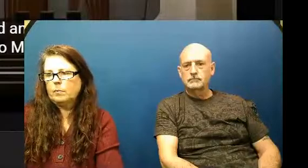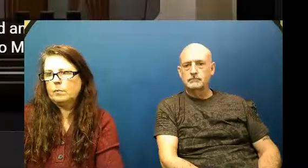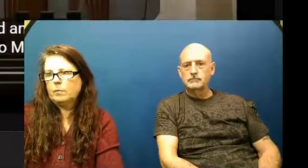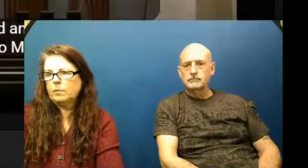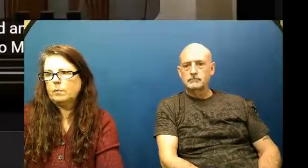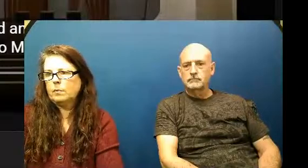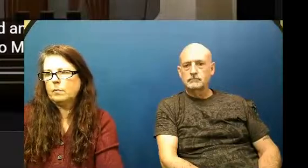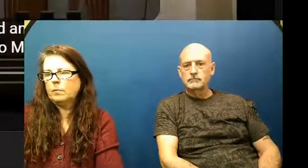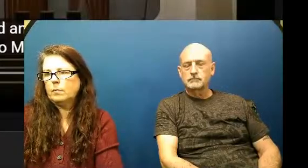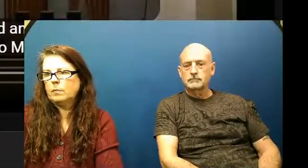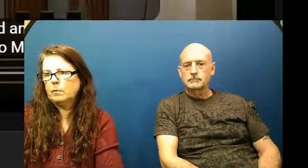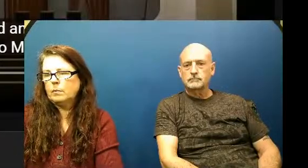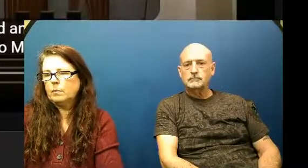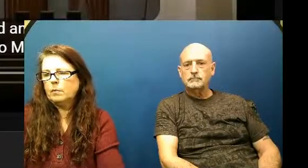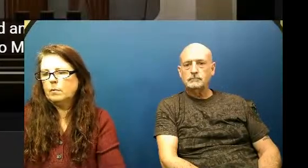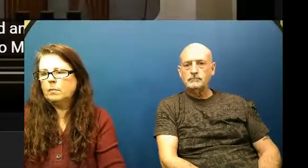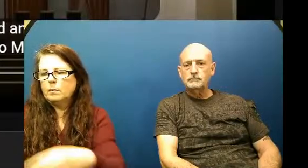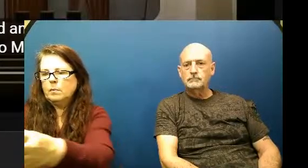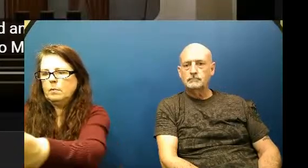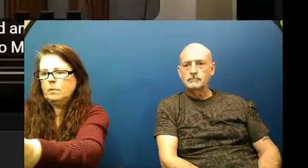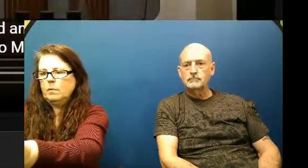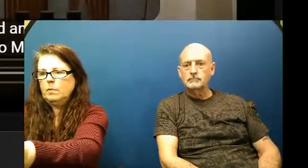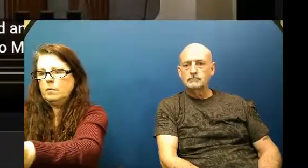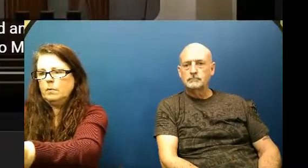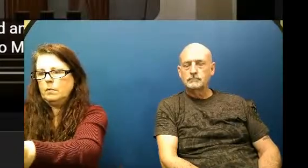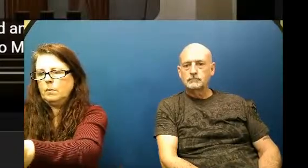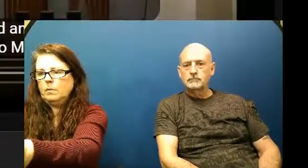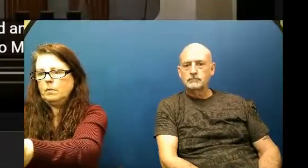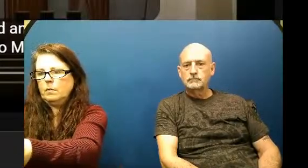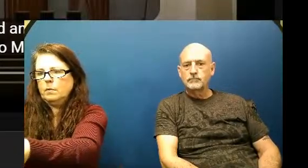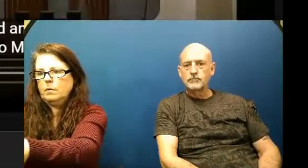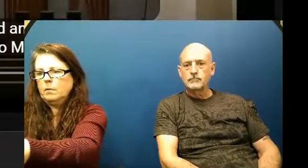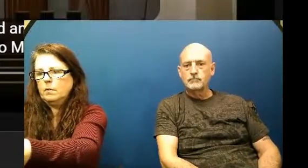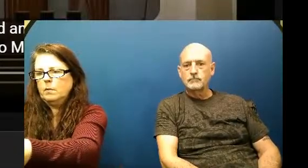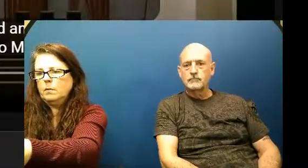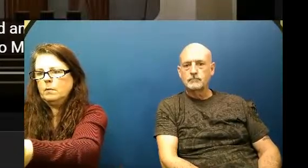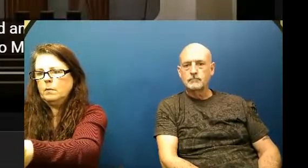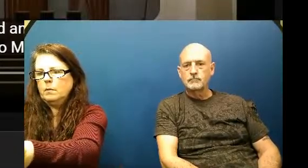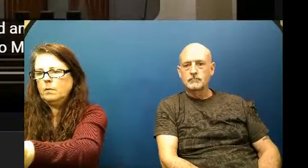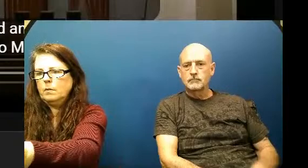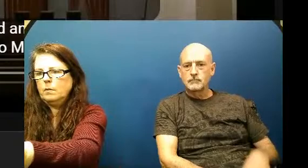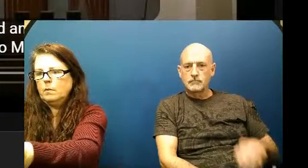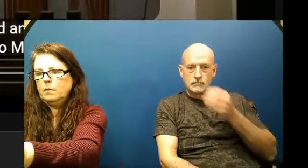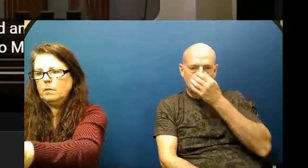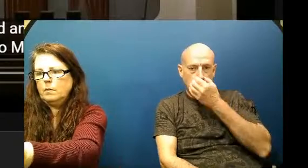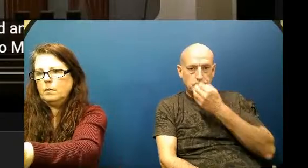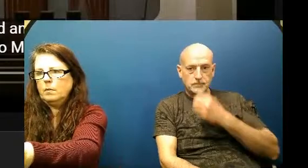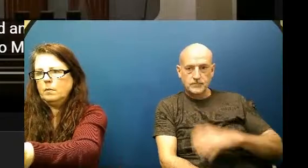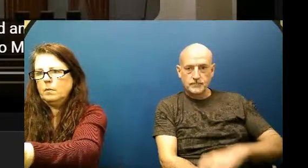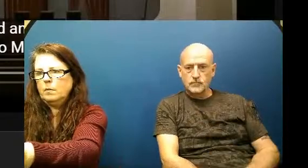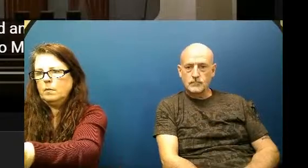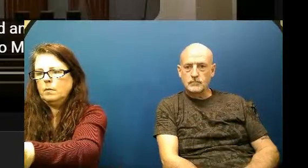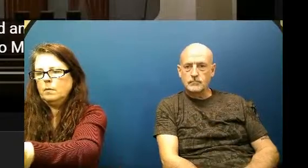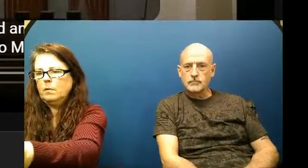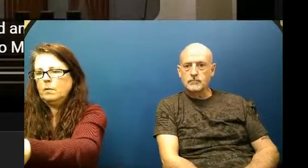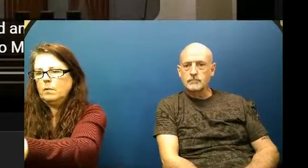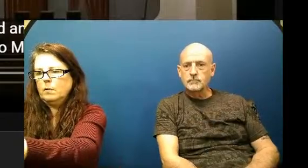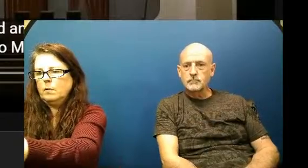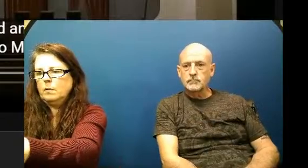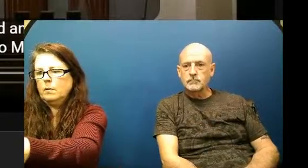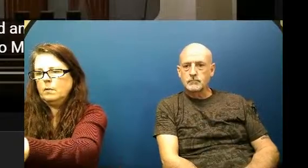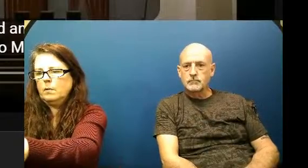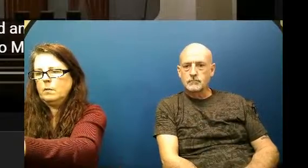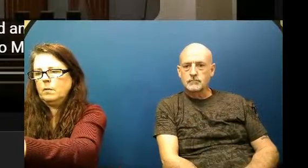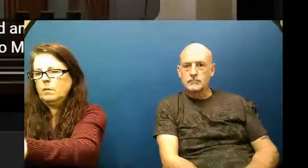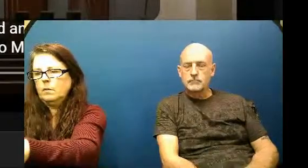Congress could come in and tell Bezos either sell the Post or shut it down, because that would violate Bezos's rights and the